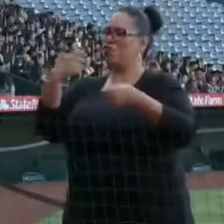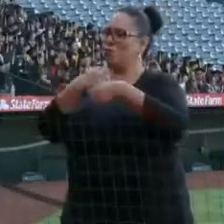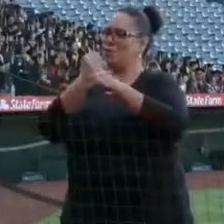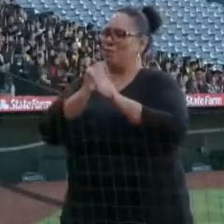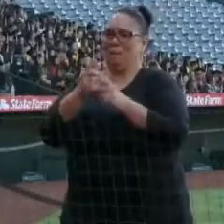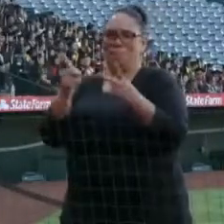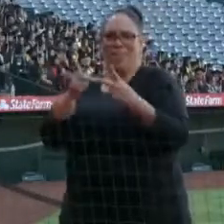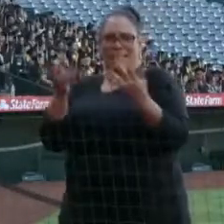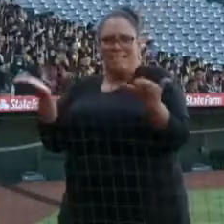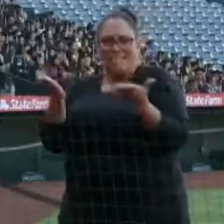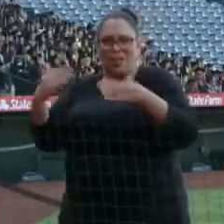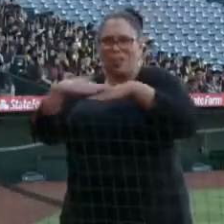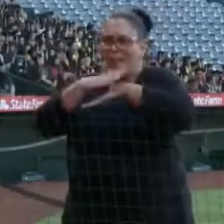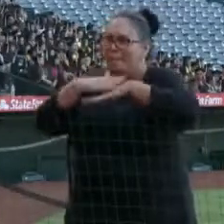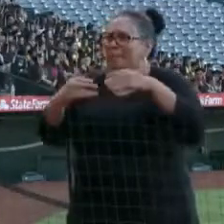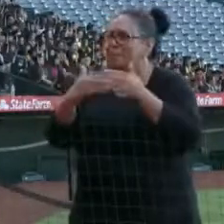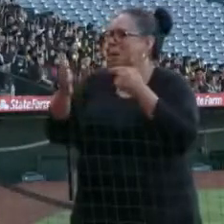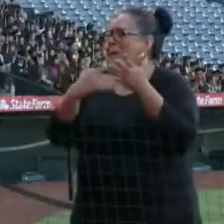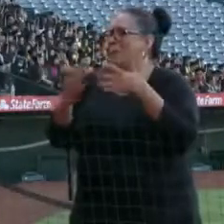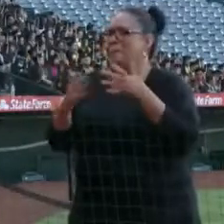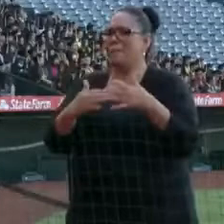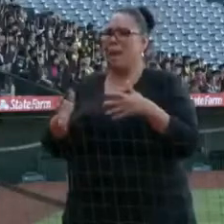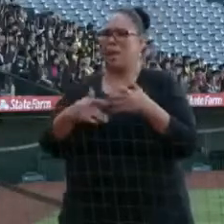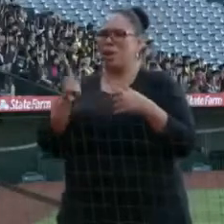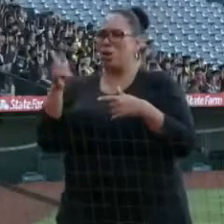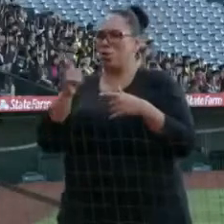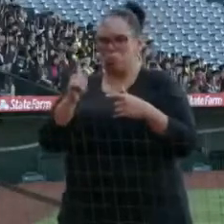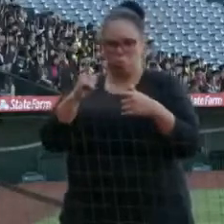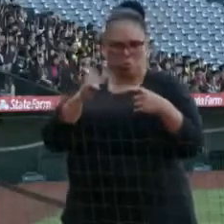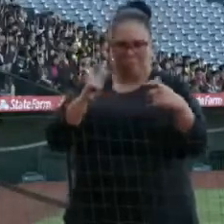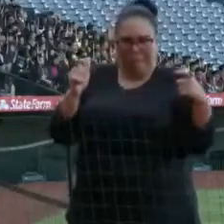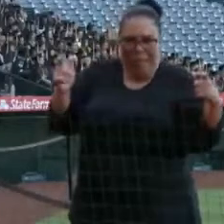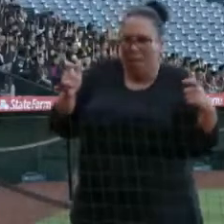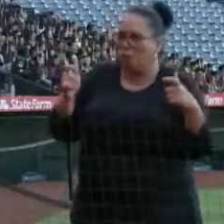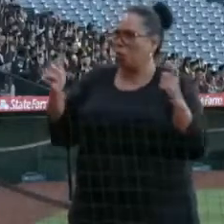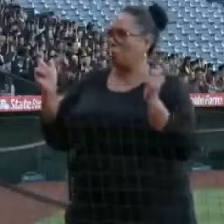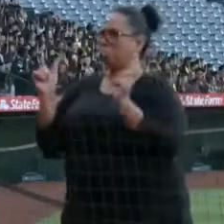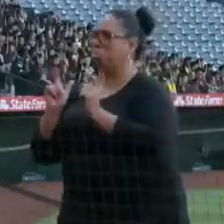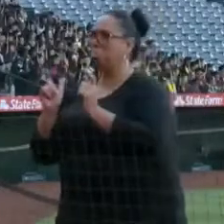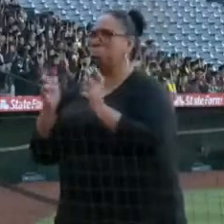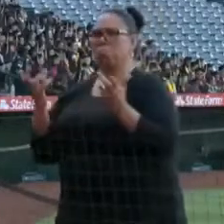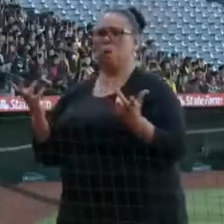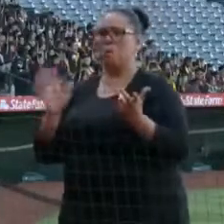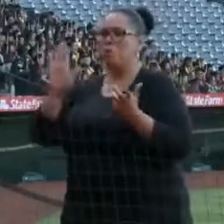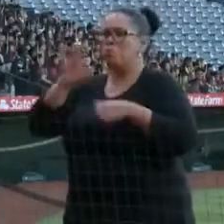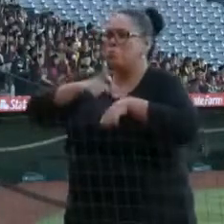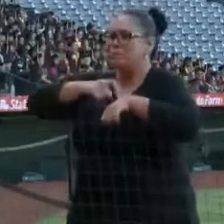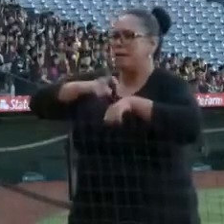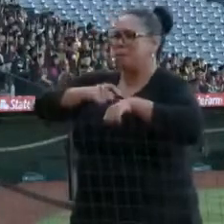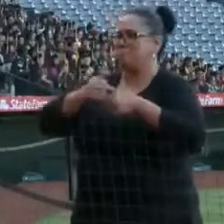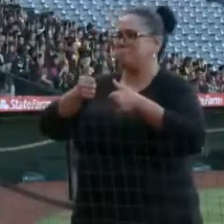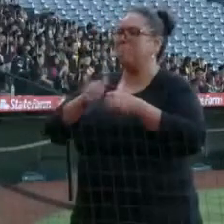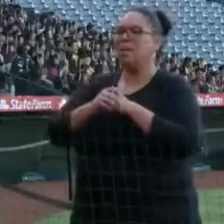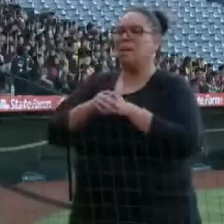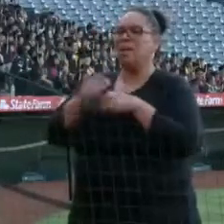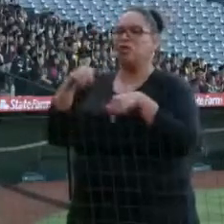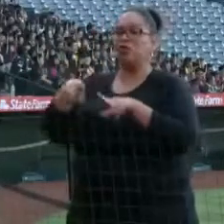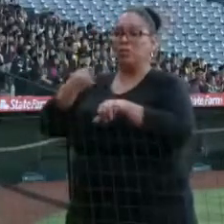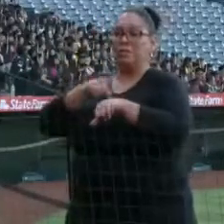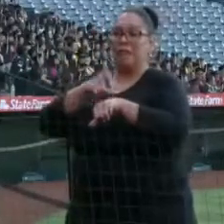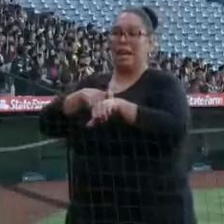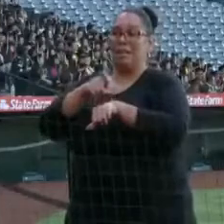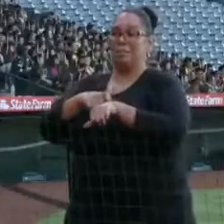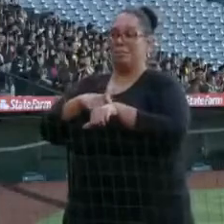matter how big or small, your involvement at the university made it much better. During our time, I've seen the growth of financial